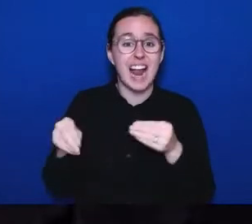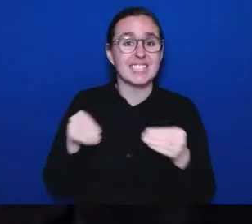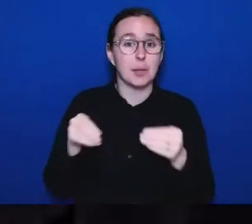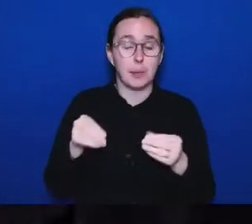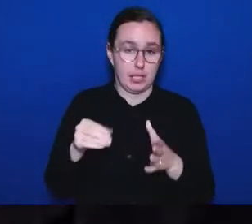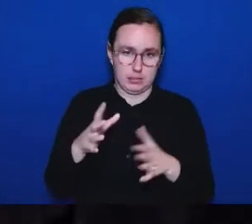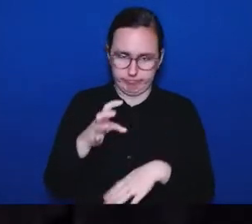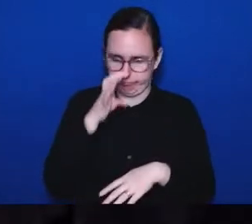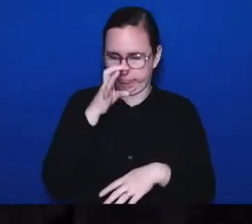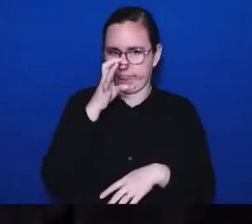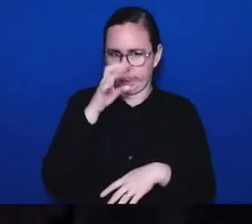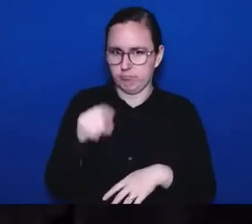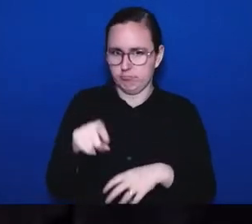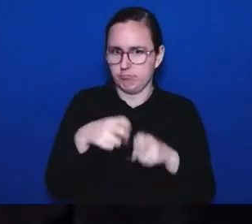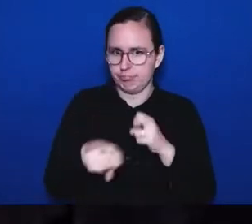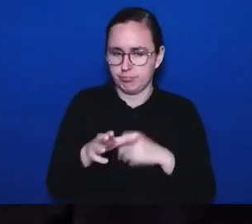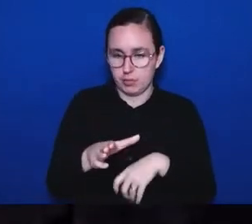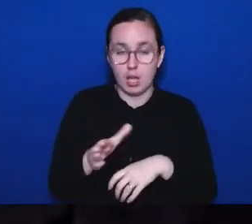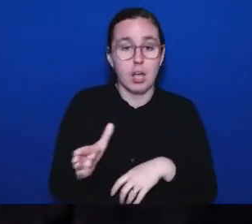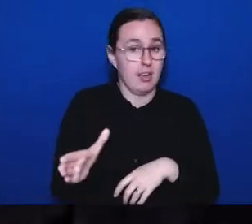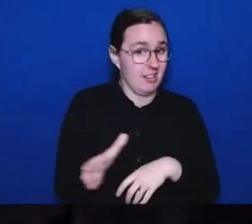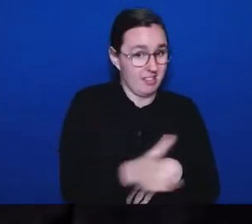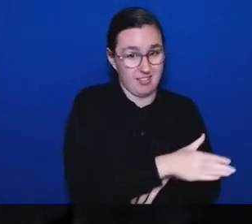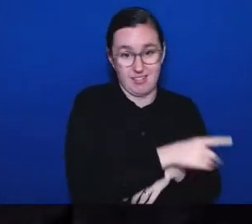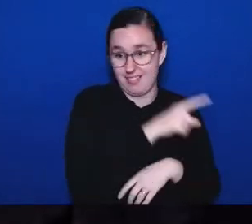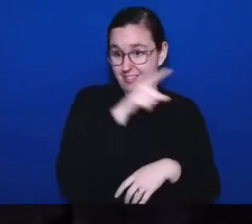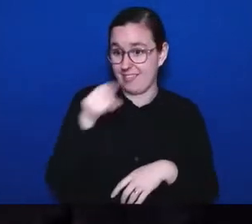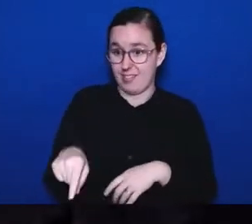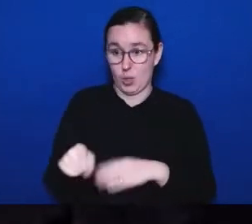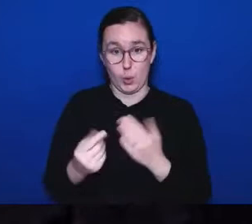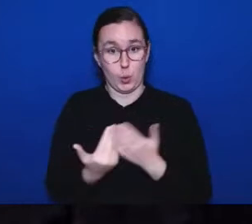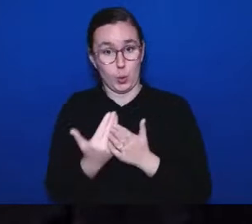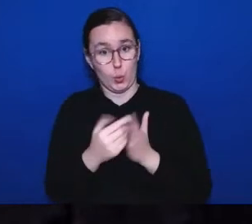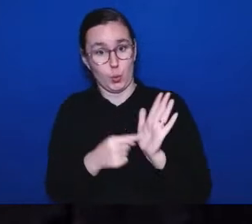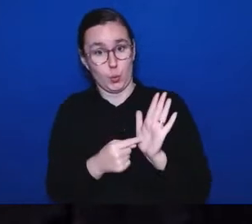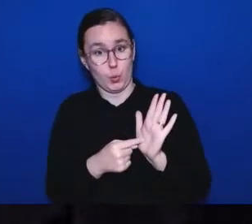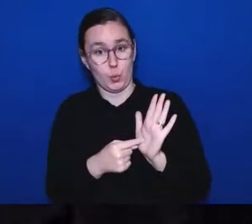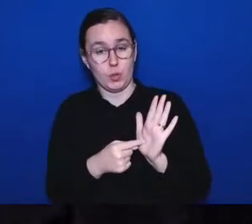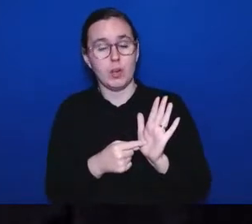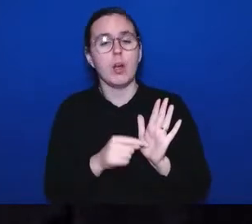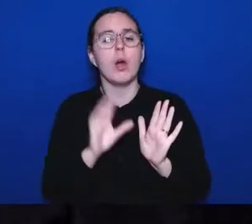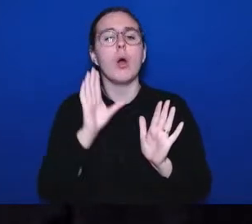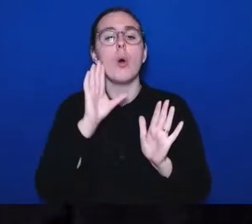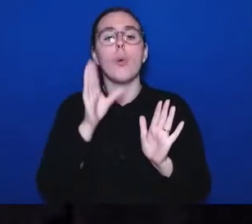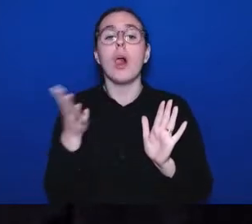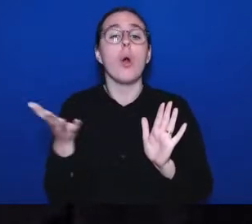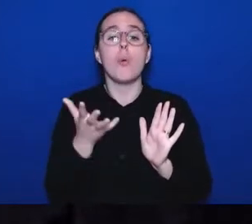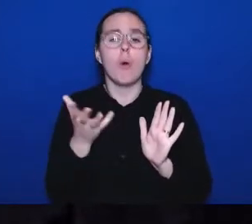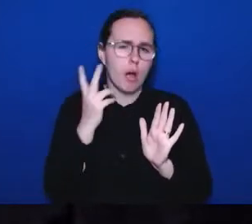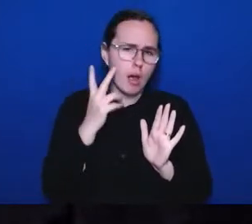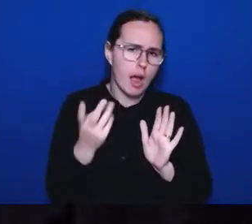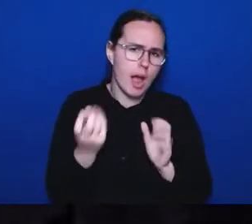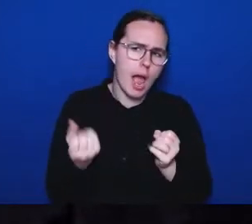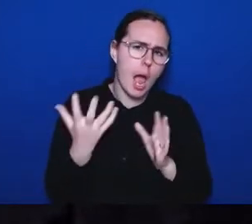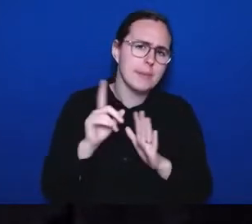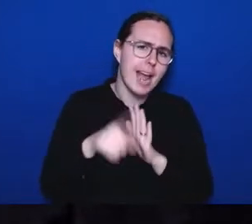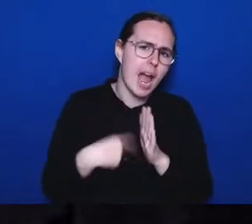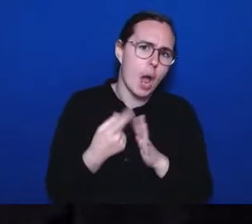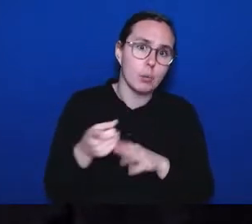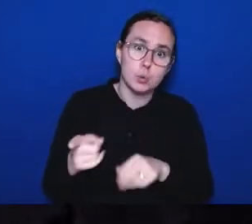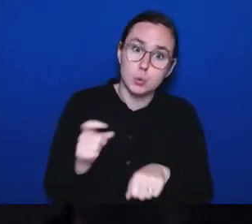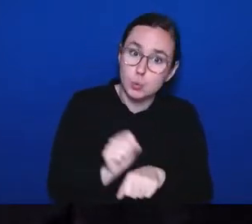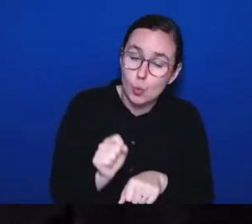changes that. It focuses the payment on the care provided, the hours of work provided, the patients attached,